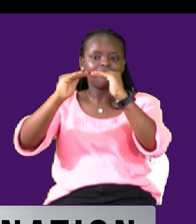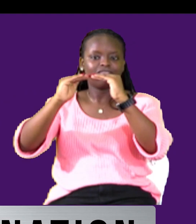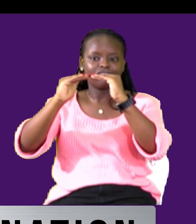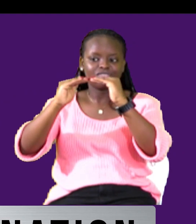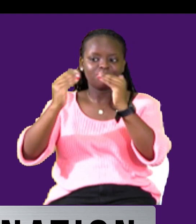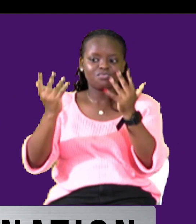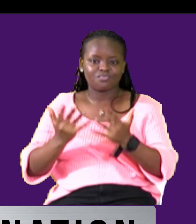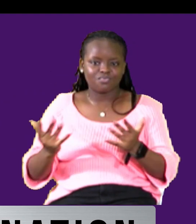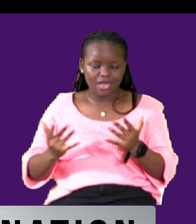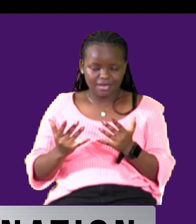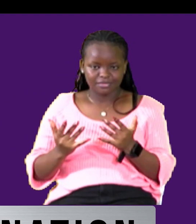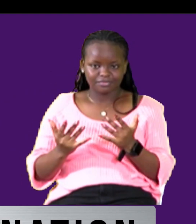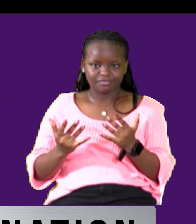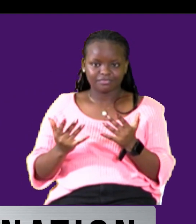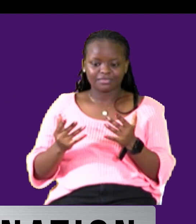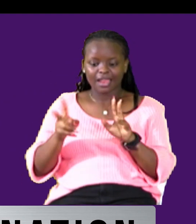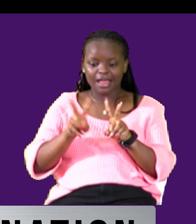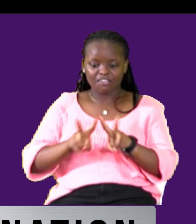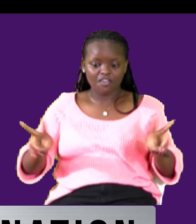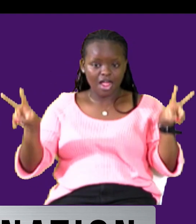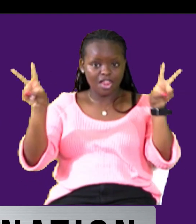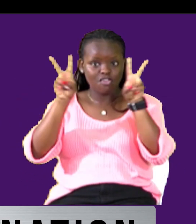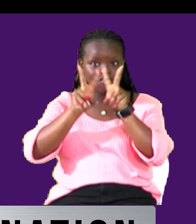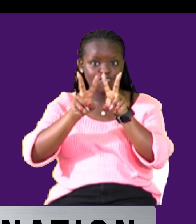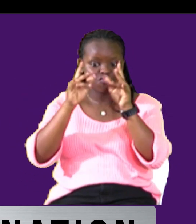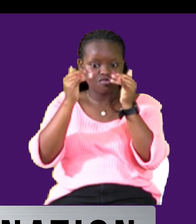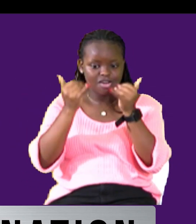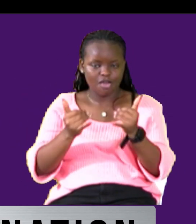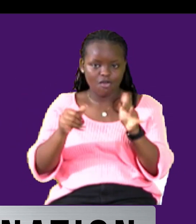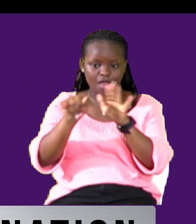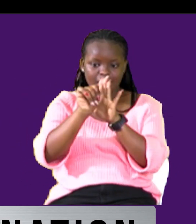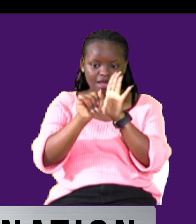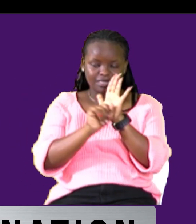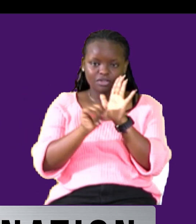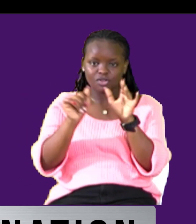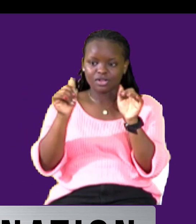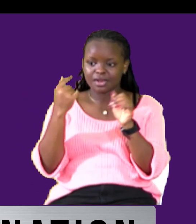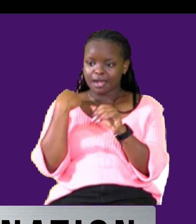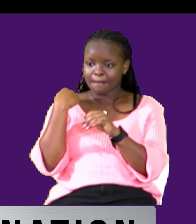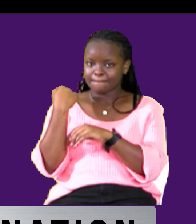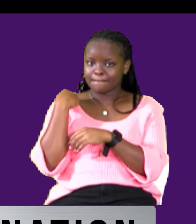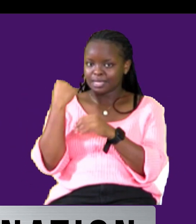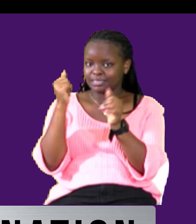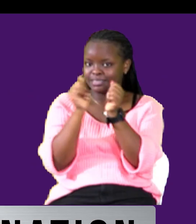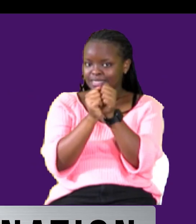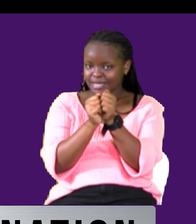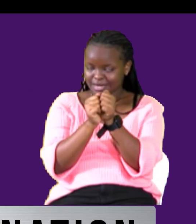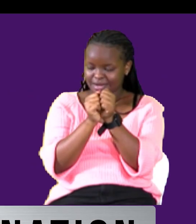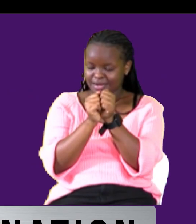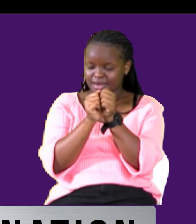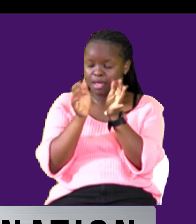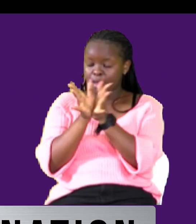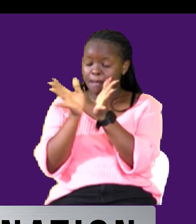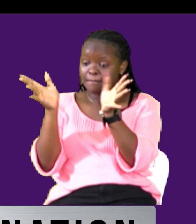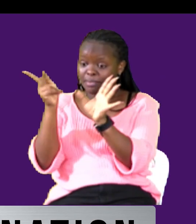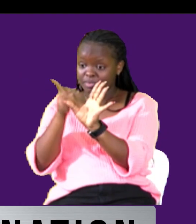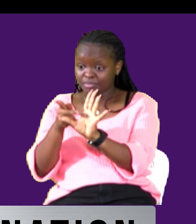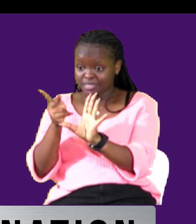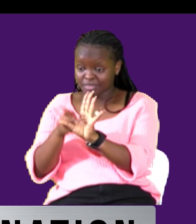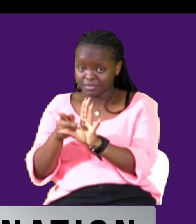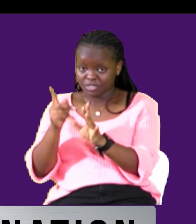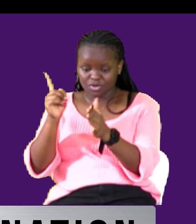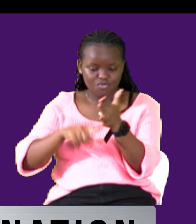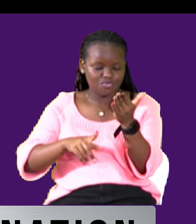been subscribed as a value. Article number 10, Article 2 speaks about public participation.